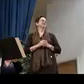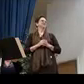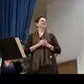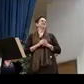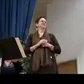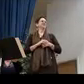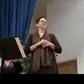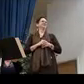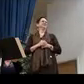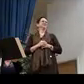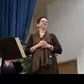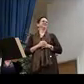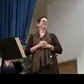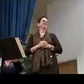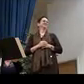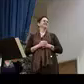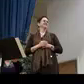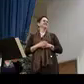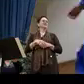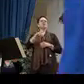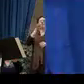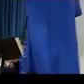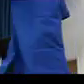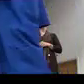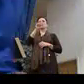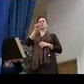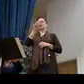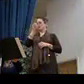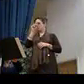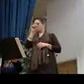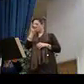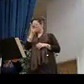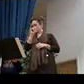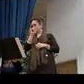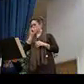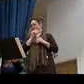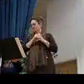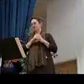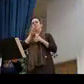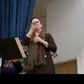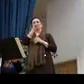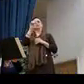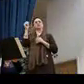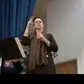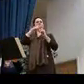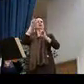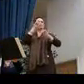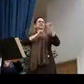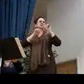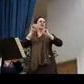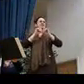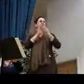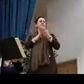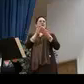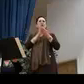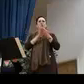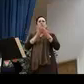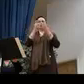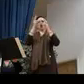Dara Nodihai, Pathetic, Associate of Applied Science, Accounting Honors.